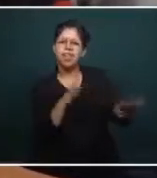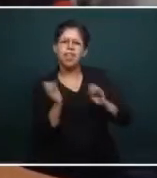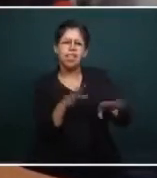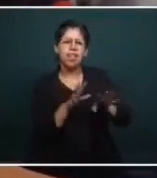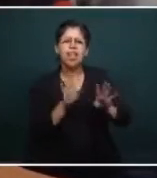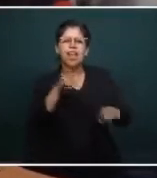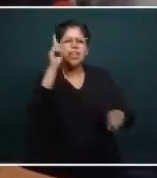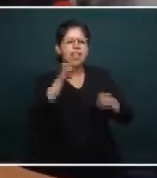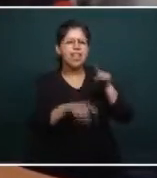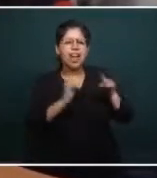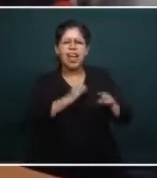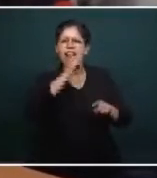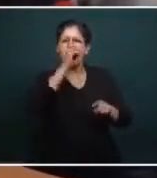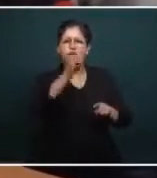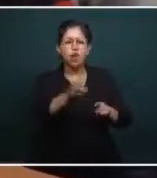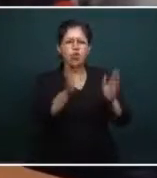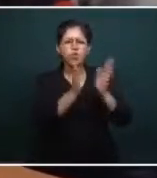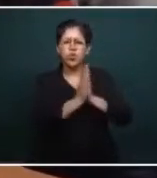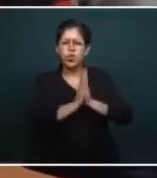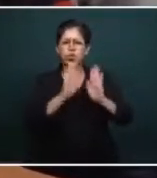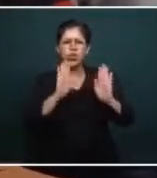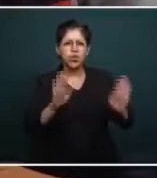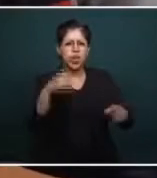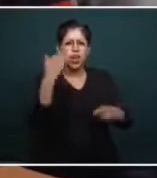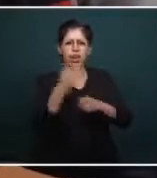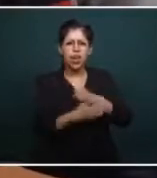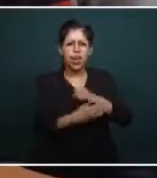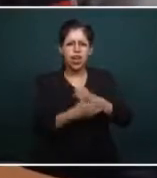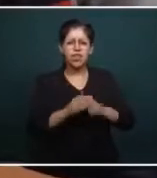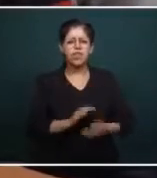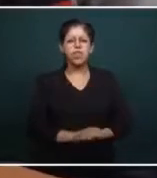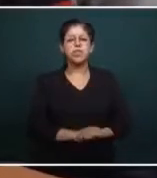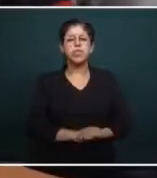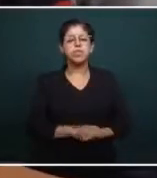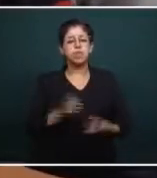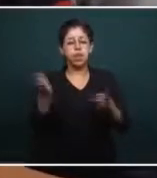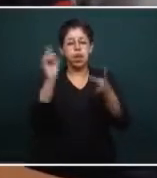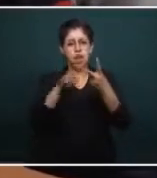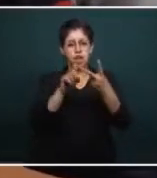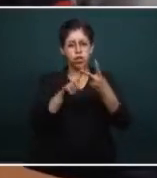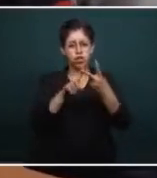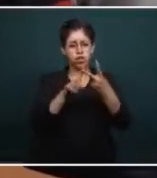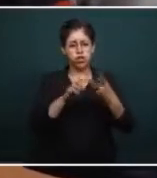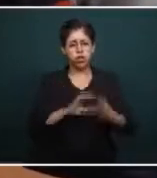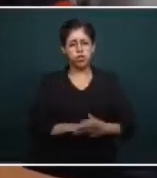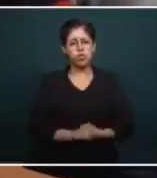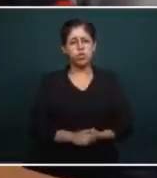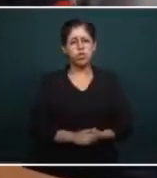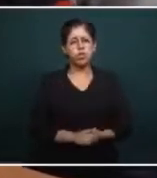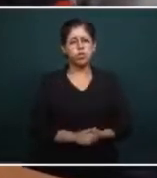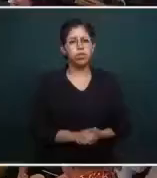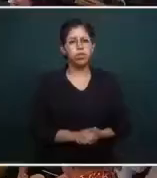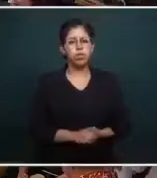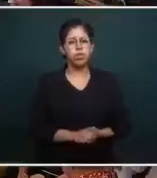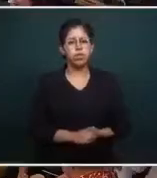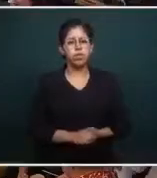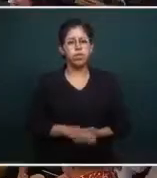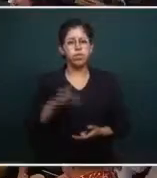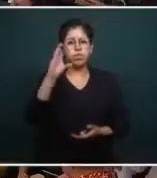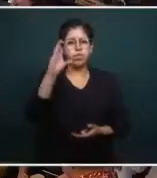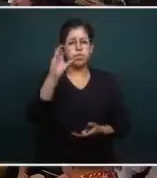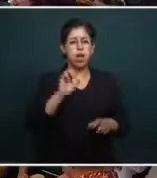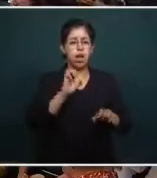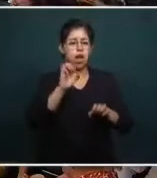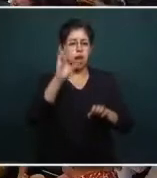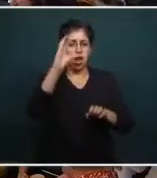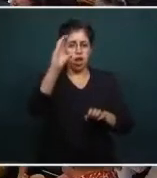of general y hate hacia los mexicanos en against to the particular. Esa es una. Y Latin la people and otra especially the pregunta Mexican people sería, in el canciller particular. Marcelo Ebrard So estará